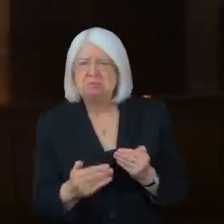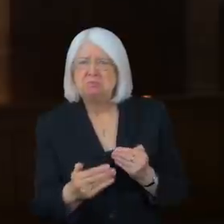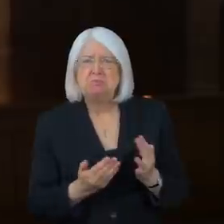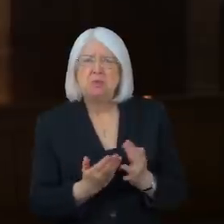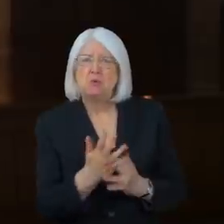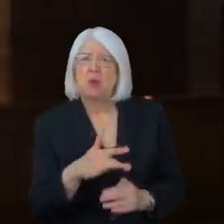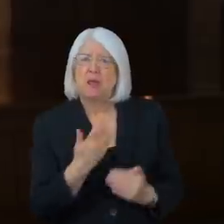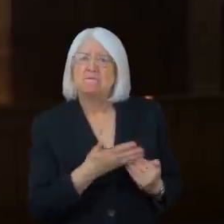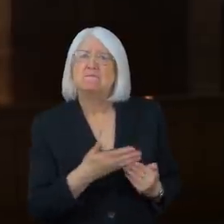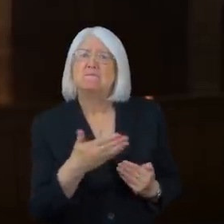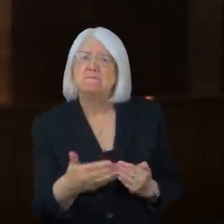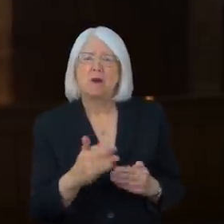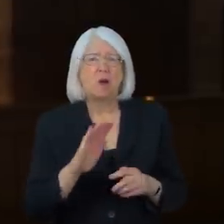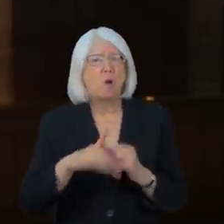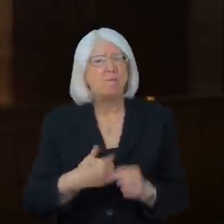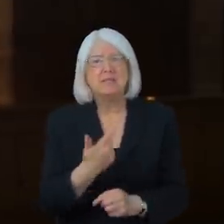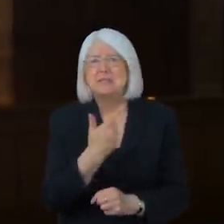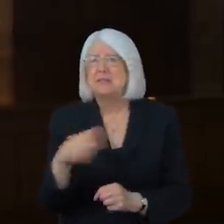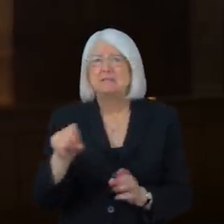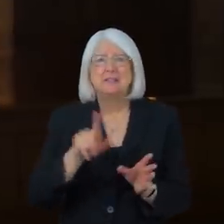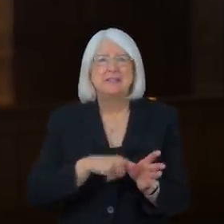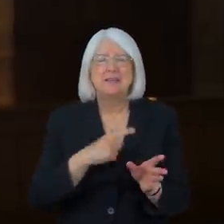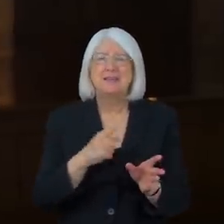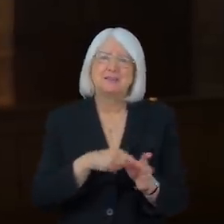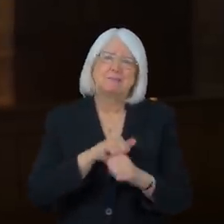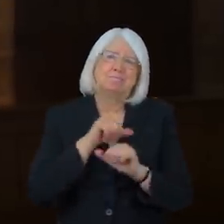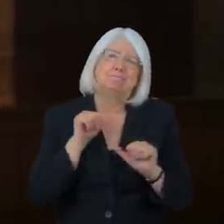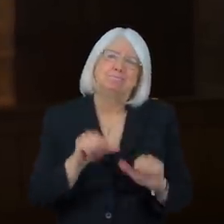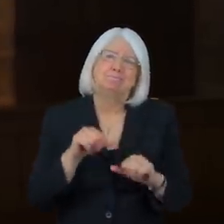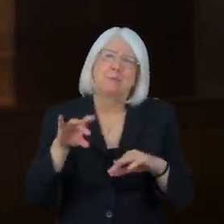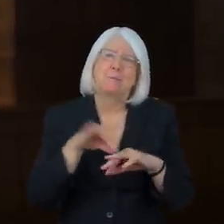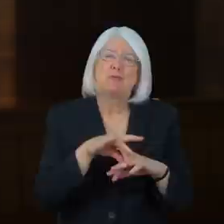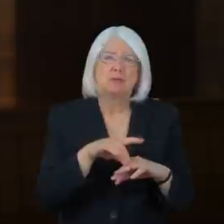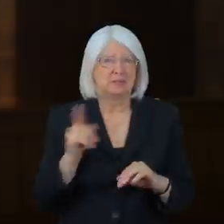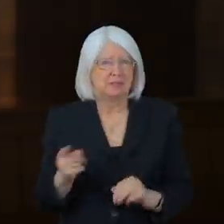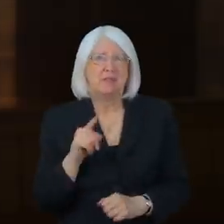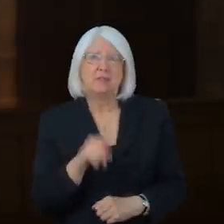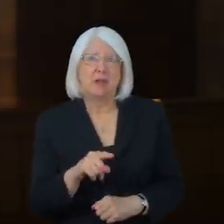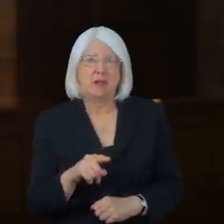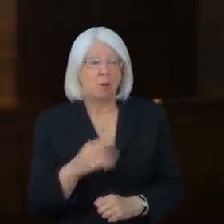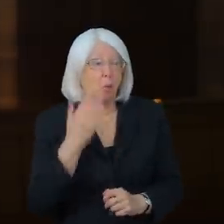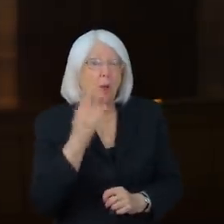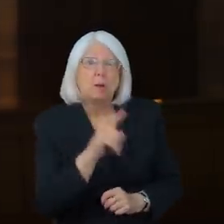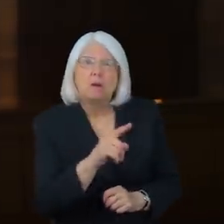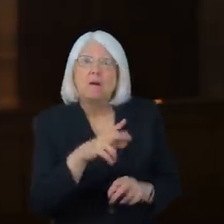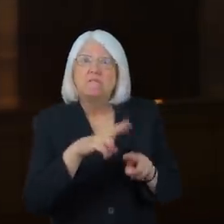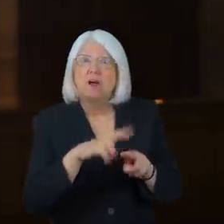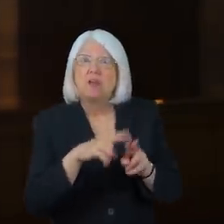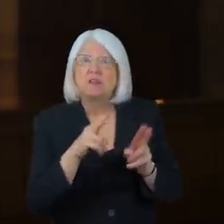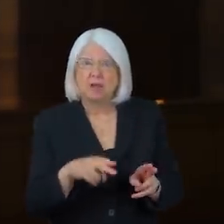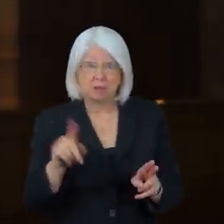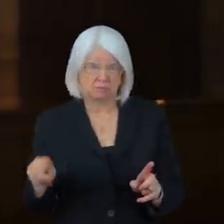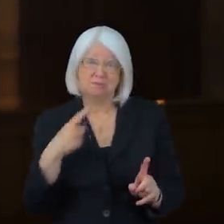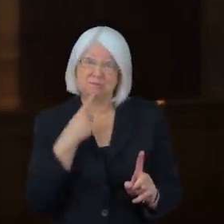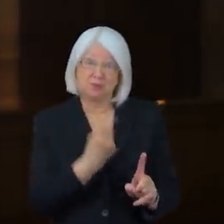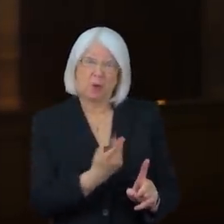difficult times too in their over 70 years of devoted marriage. He broke the news to her that her